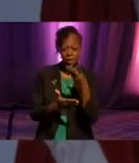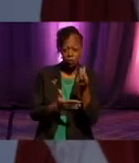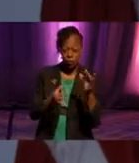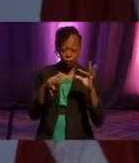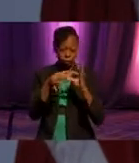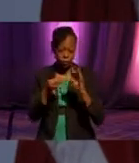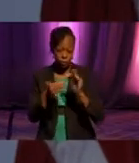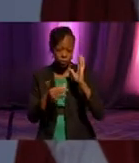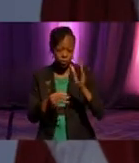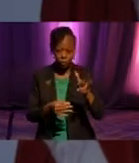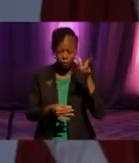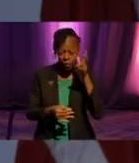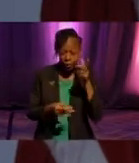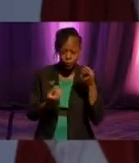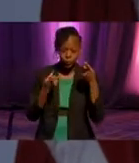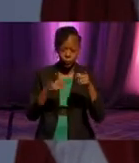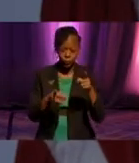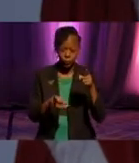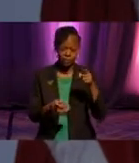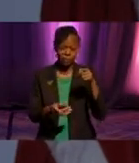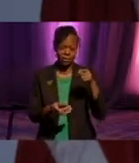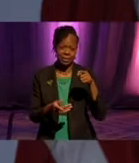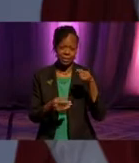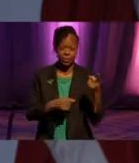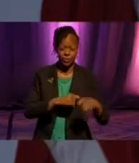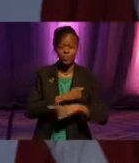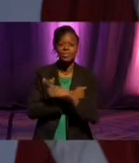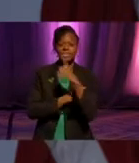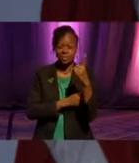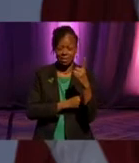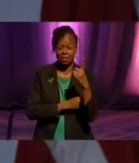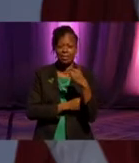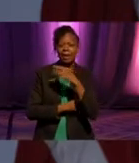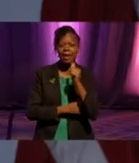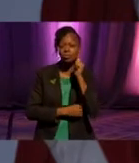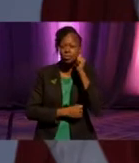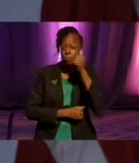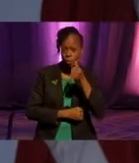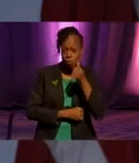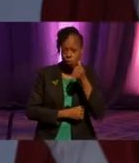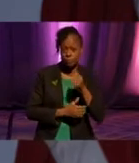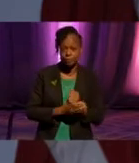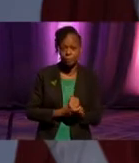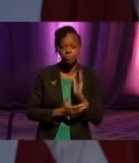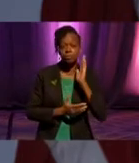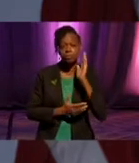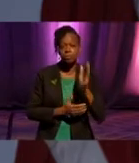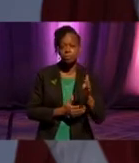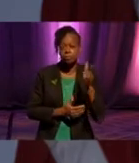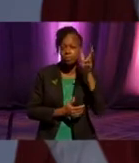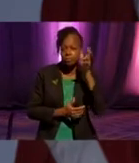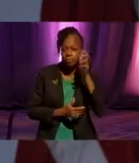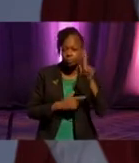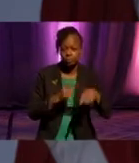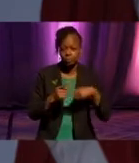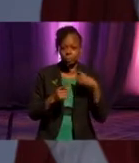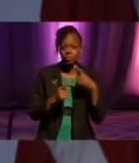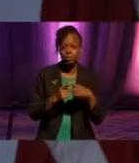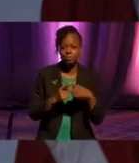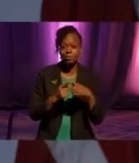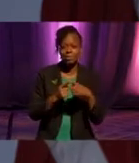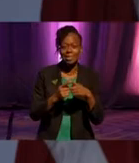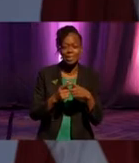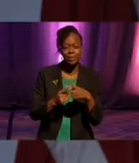that you're going to hear over the course of today and tomorrow. You're going to hear about the